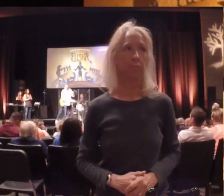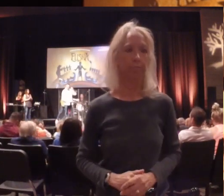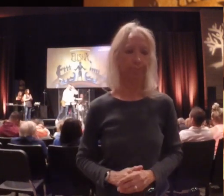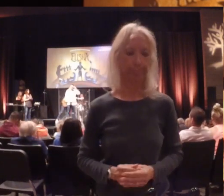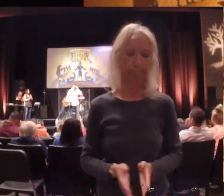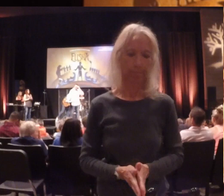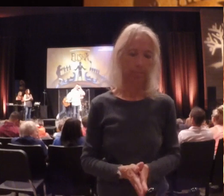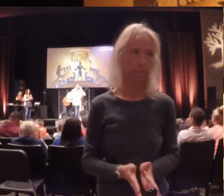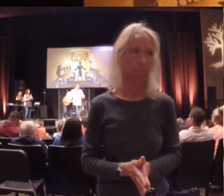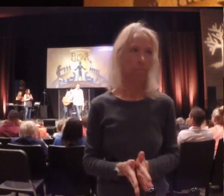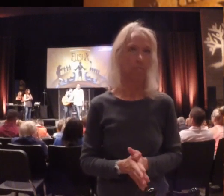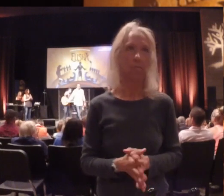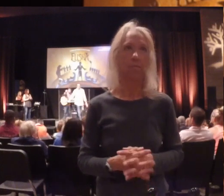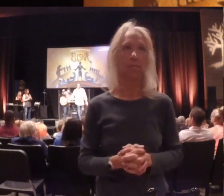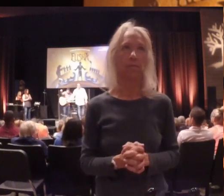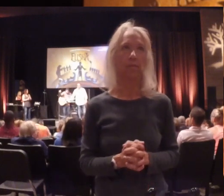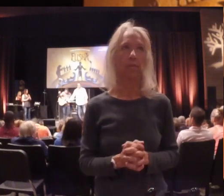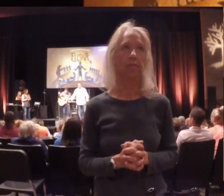done this morning. Amen.